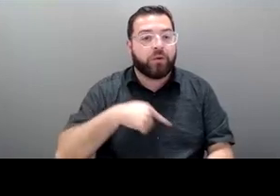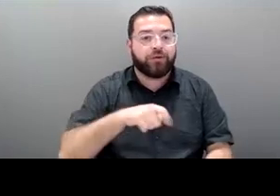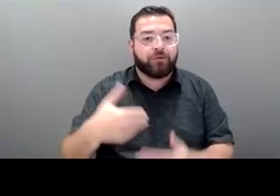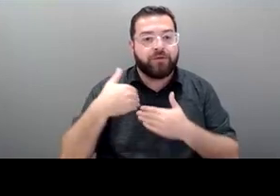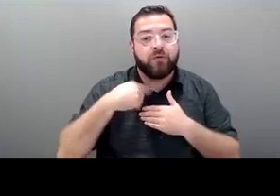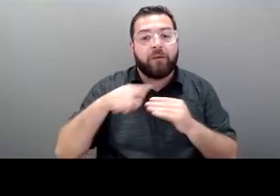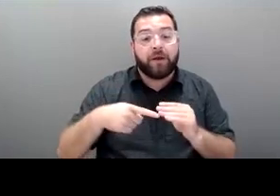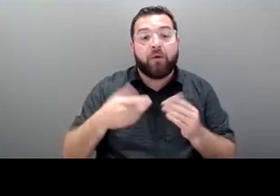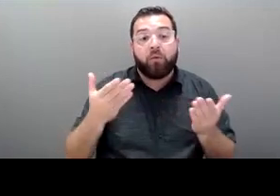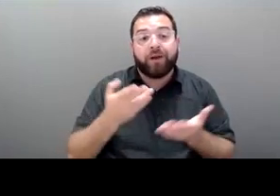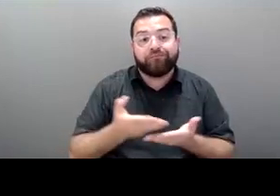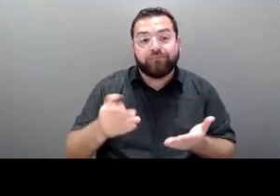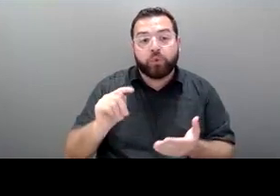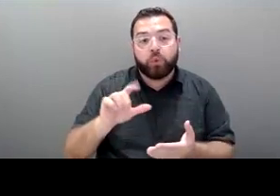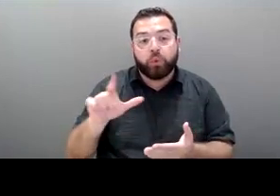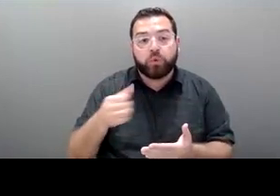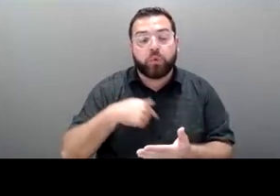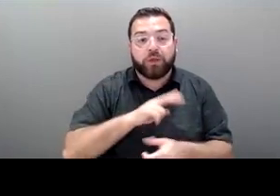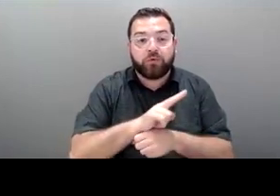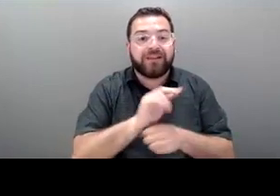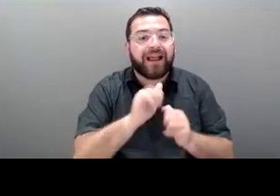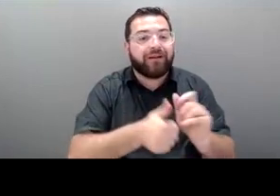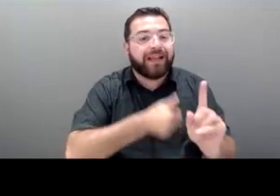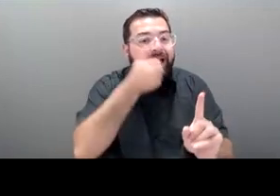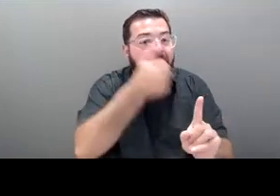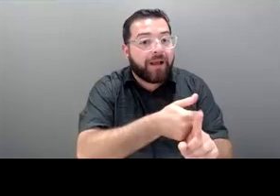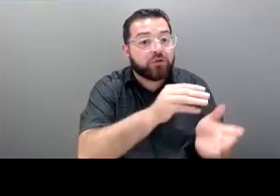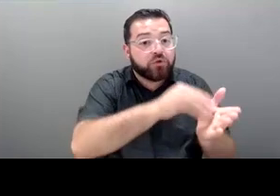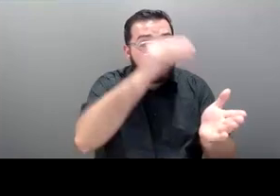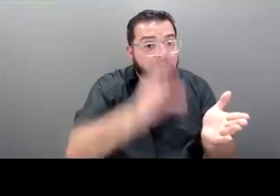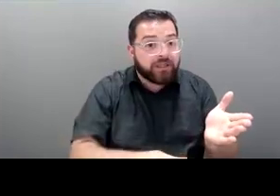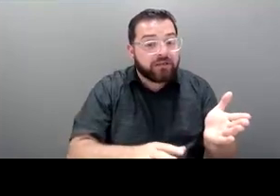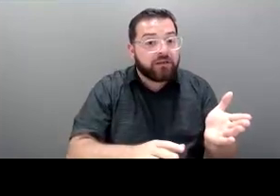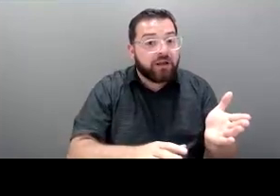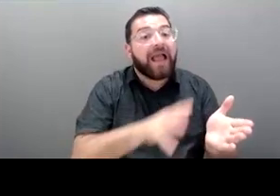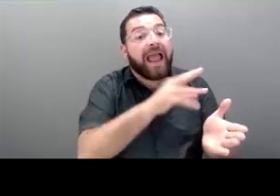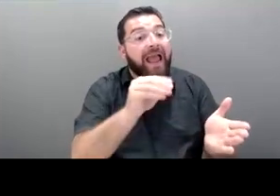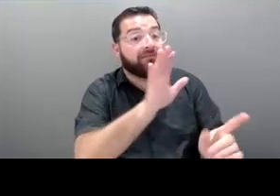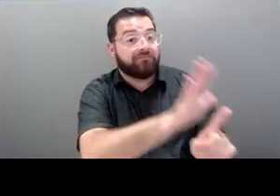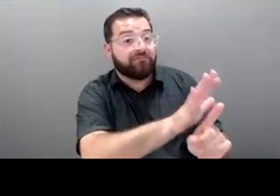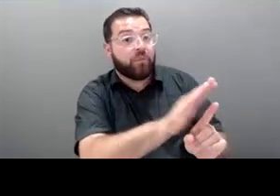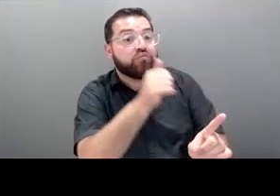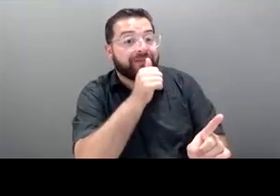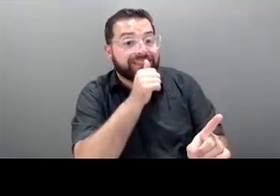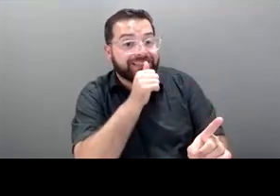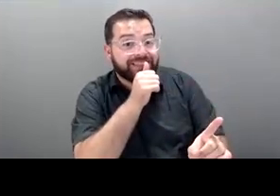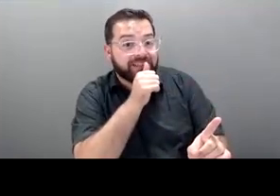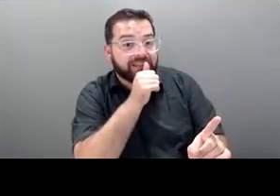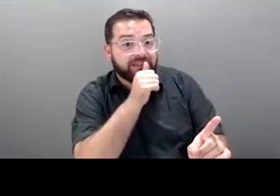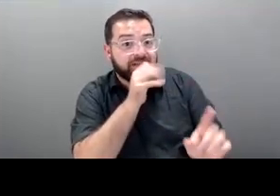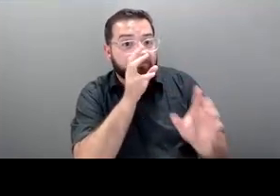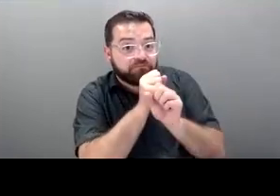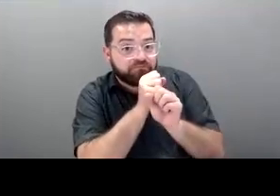that has on students, including student privacy. So that principle encompasses